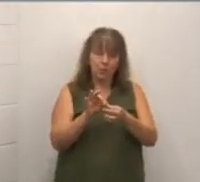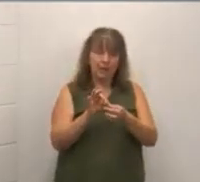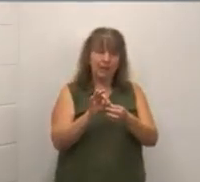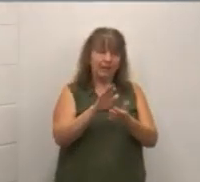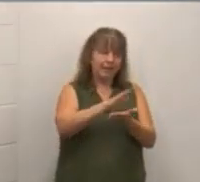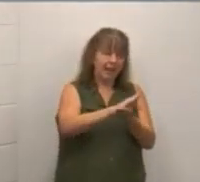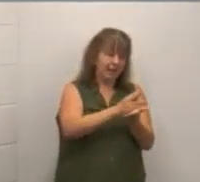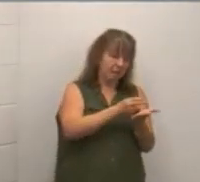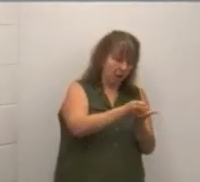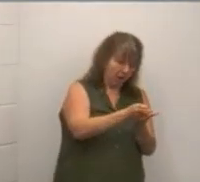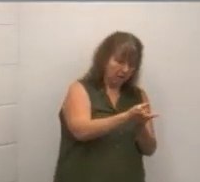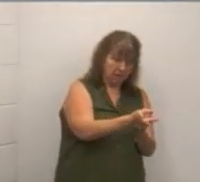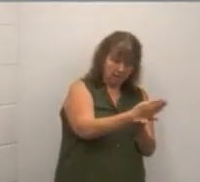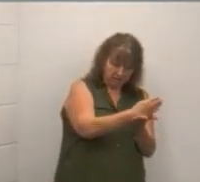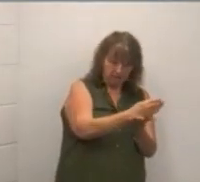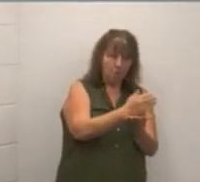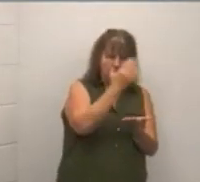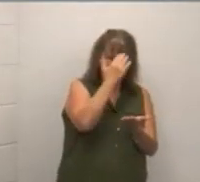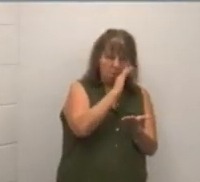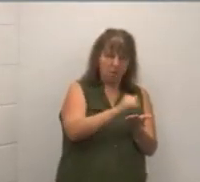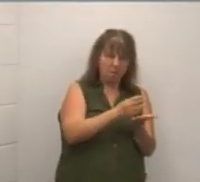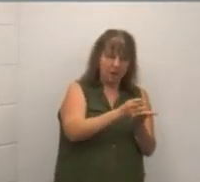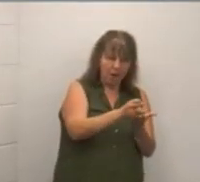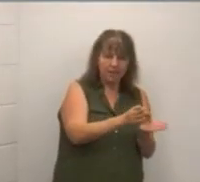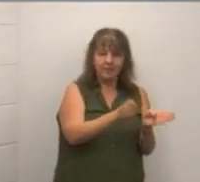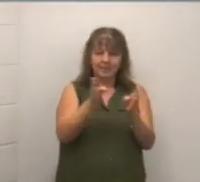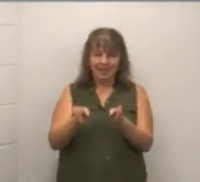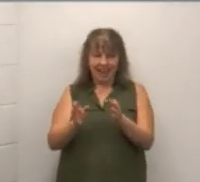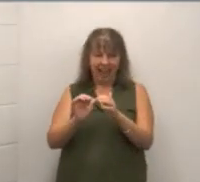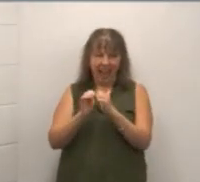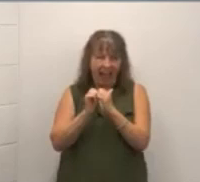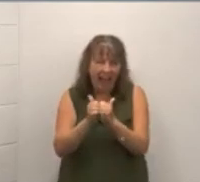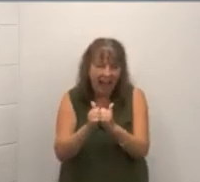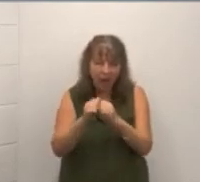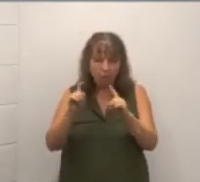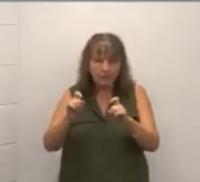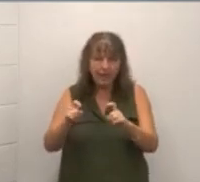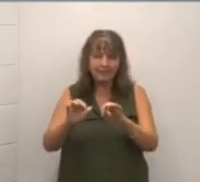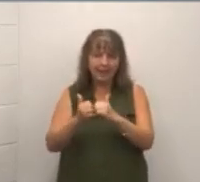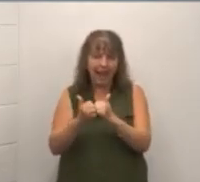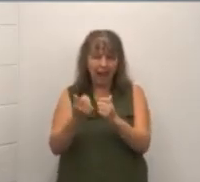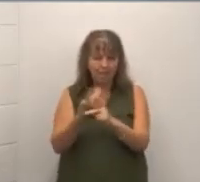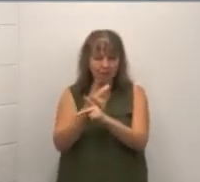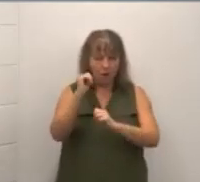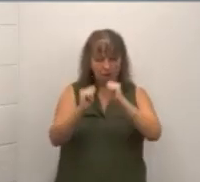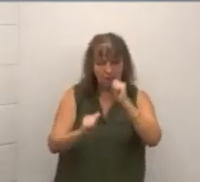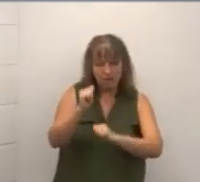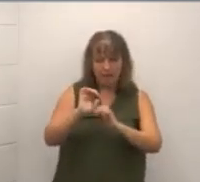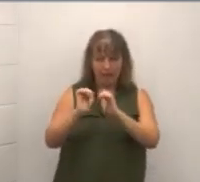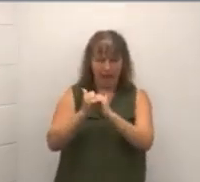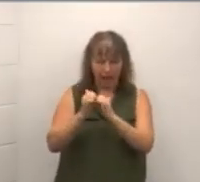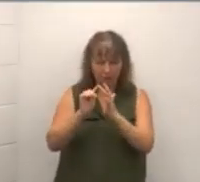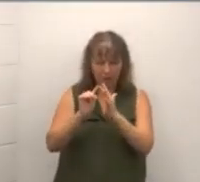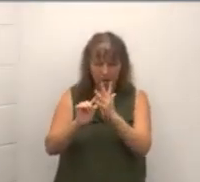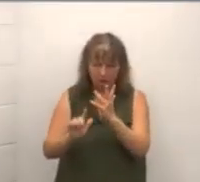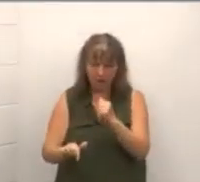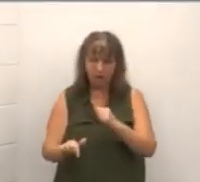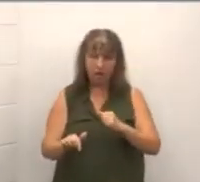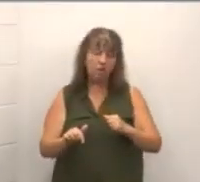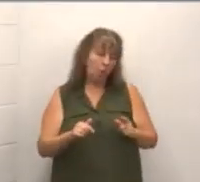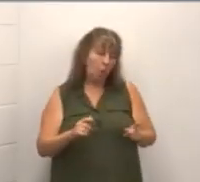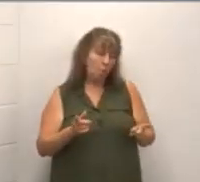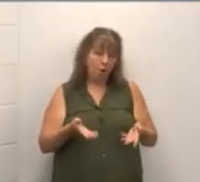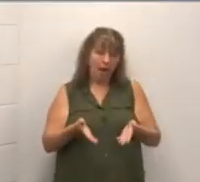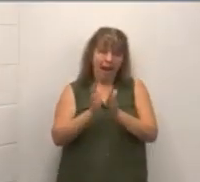out of the equation. But certainly we're going to be relying on students to sign off and have a level of